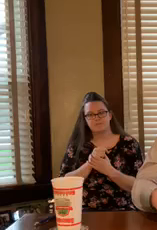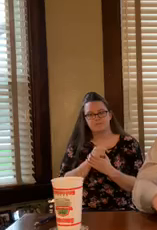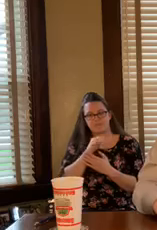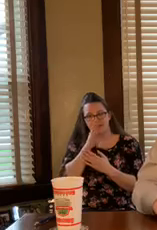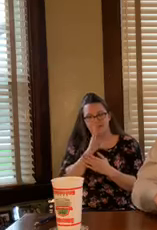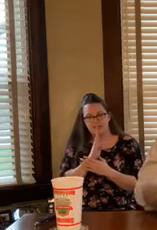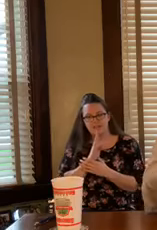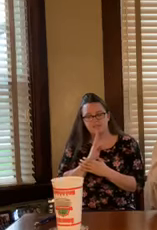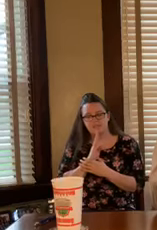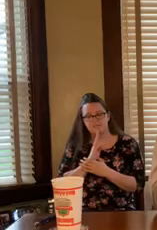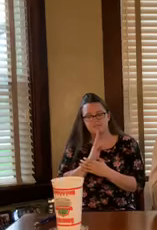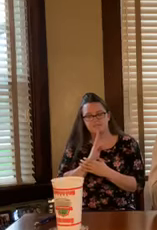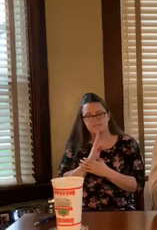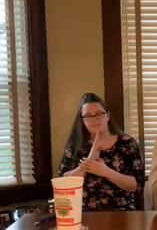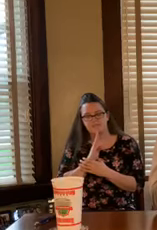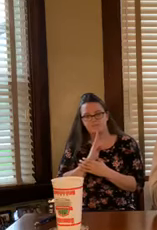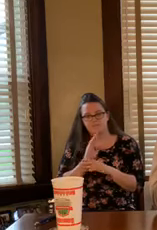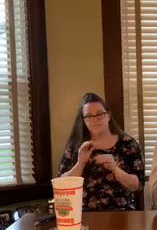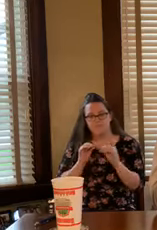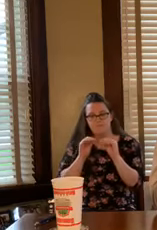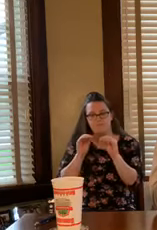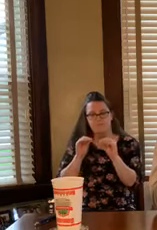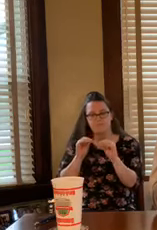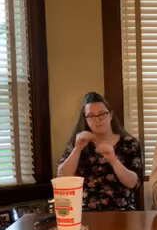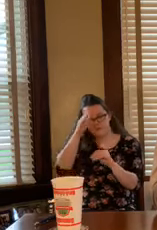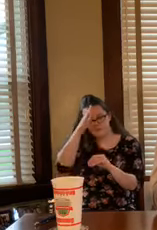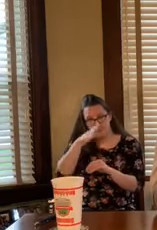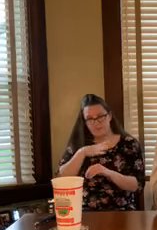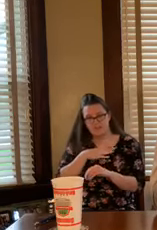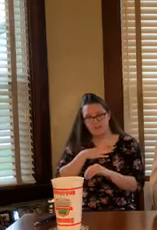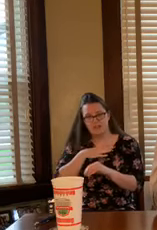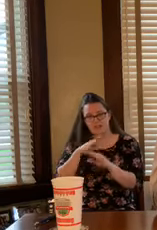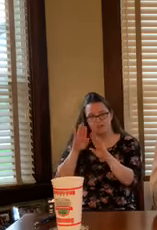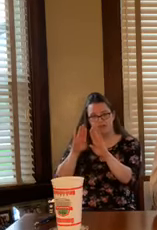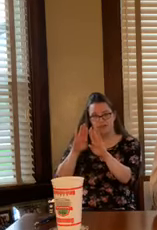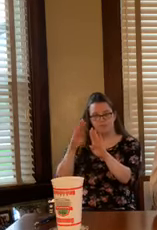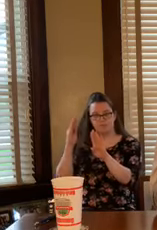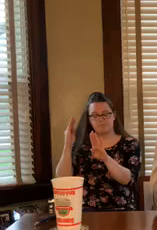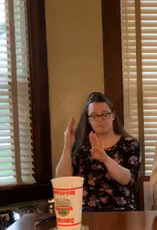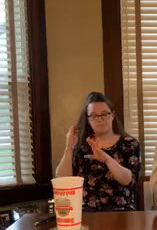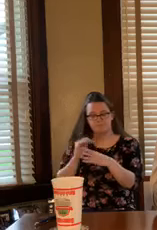God has ordained men to open the door.